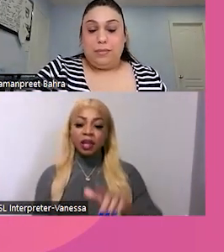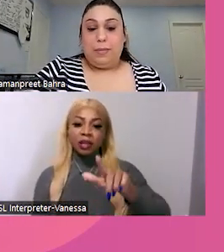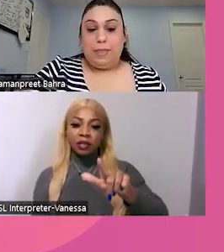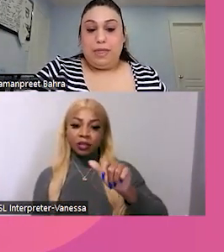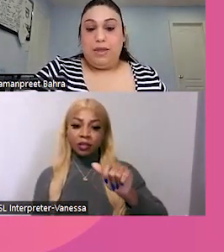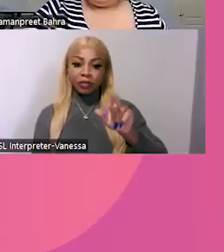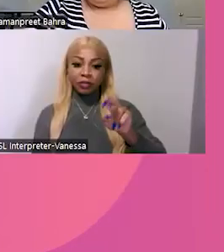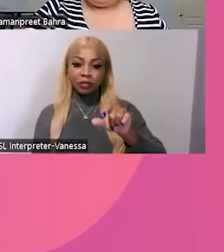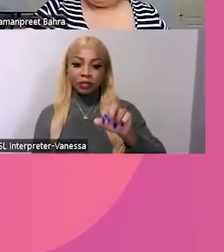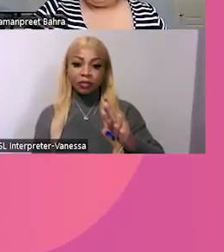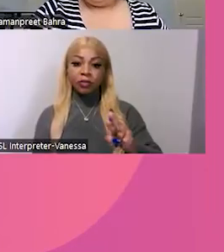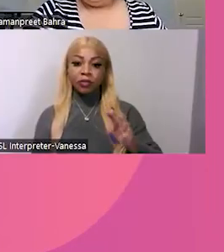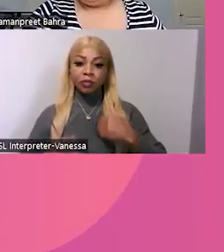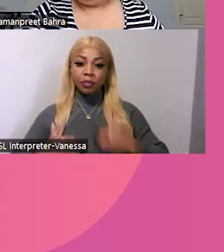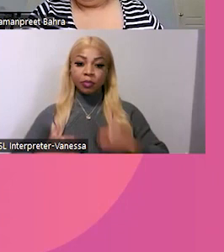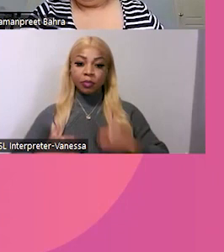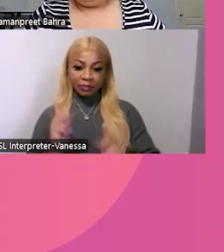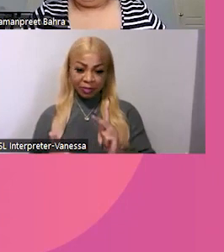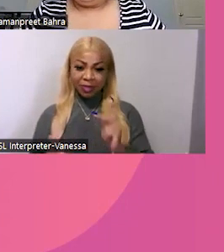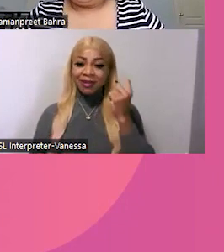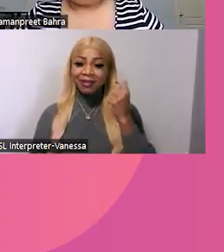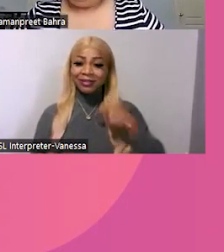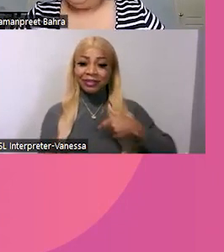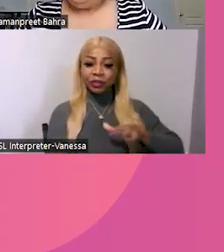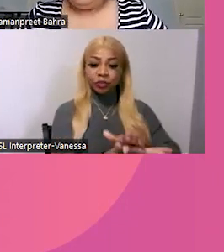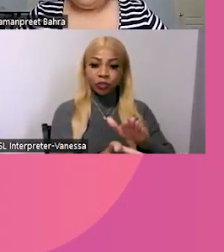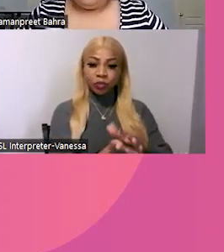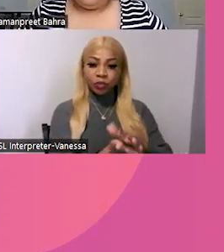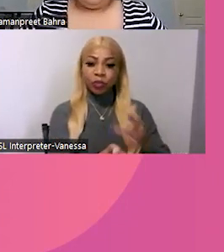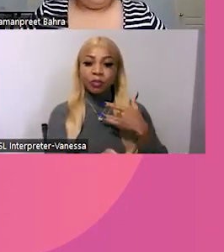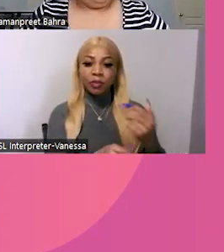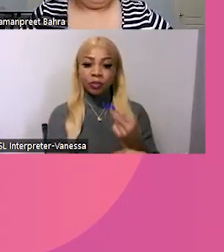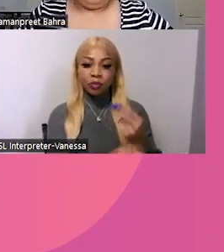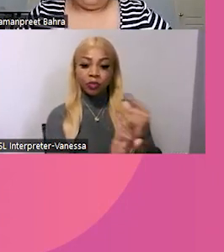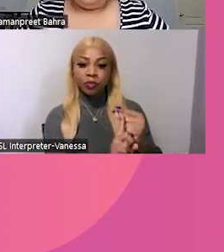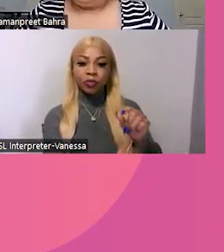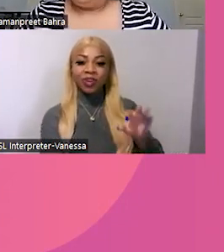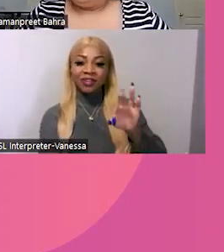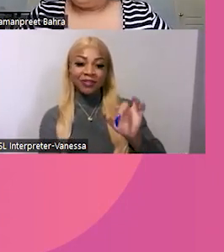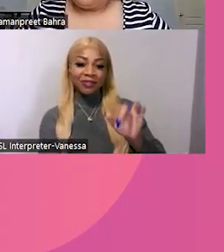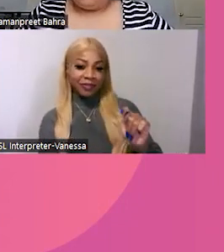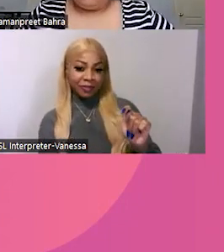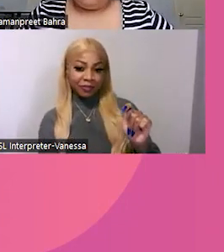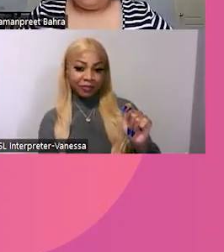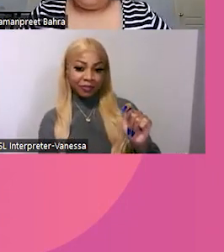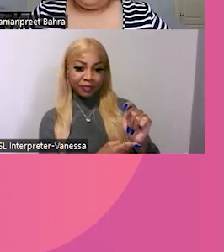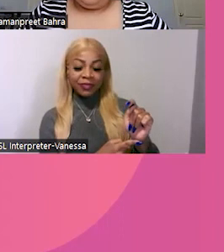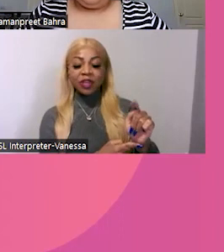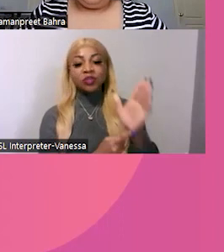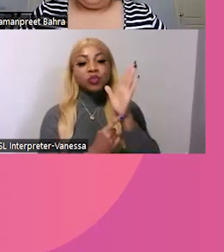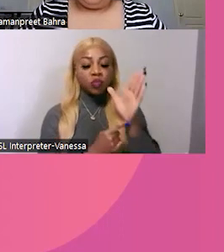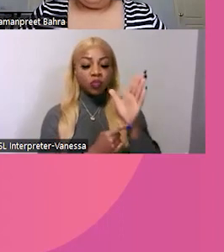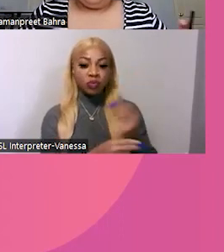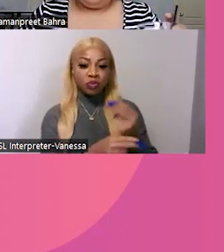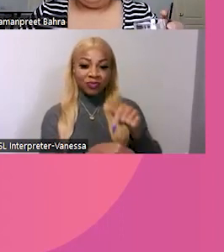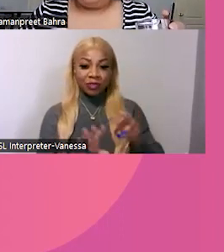studies scholars, we actually tend to use the term fat, racialized and disabled, as Raman said, and that's what we'll be doing throughout the webinar. So